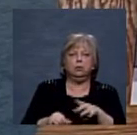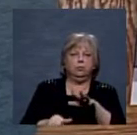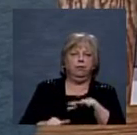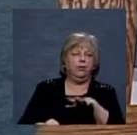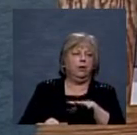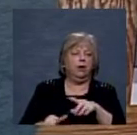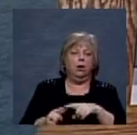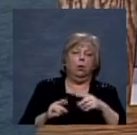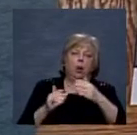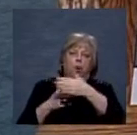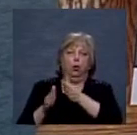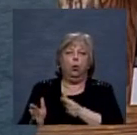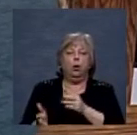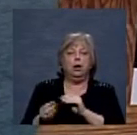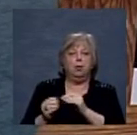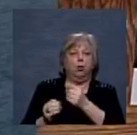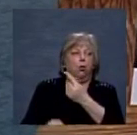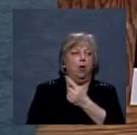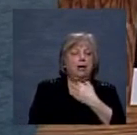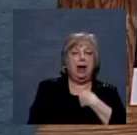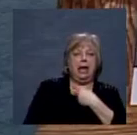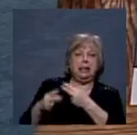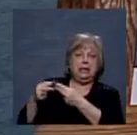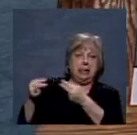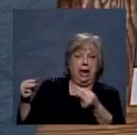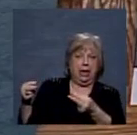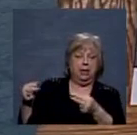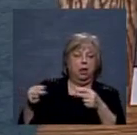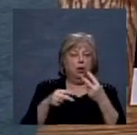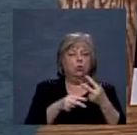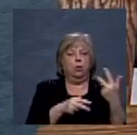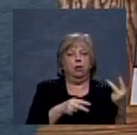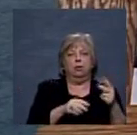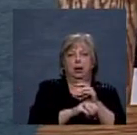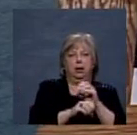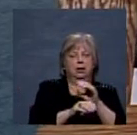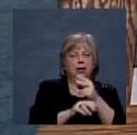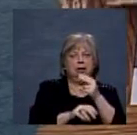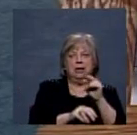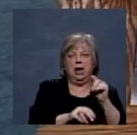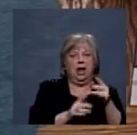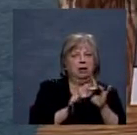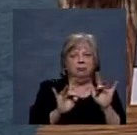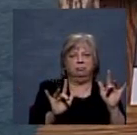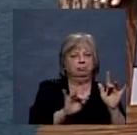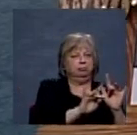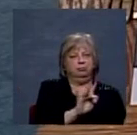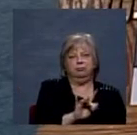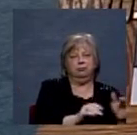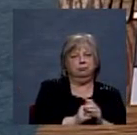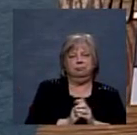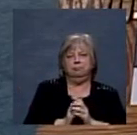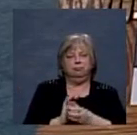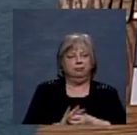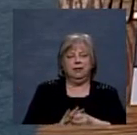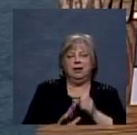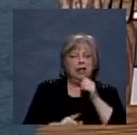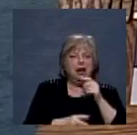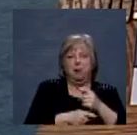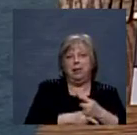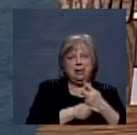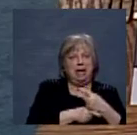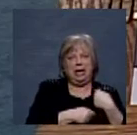court one has a net. Court two and three does not have a net. It has not been taken care of